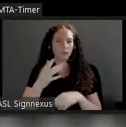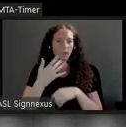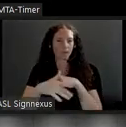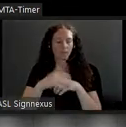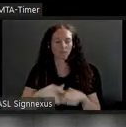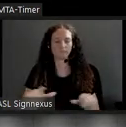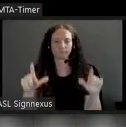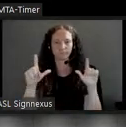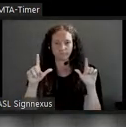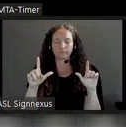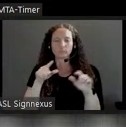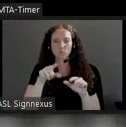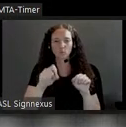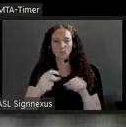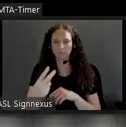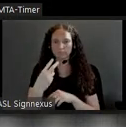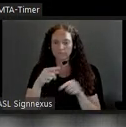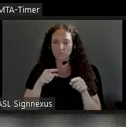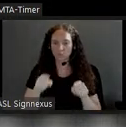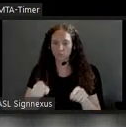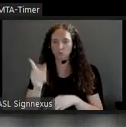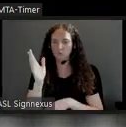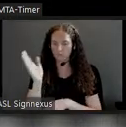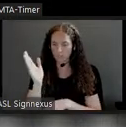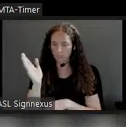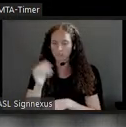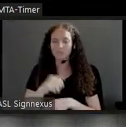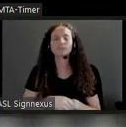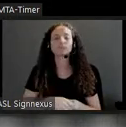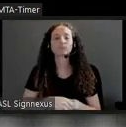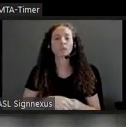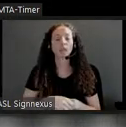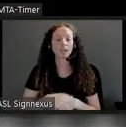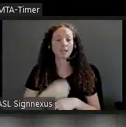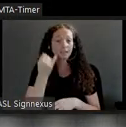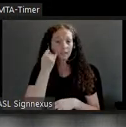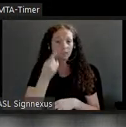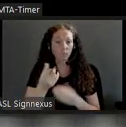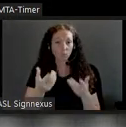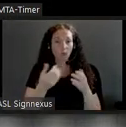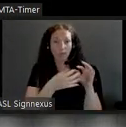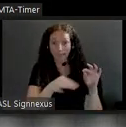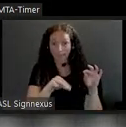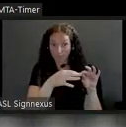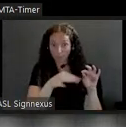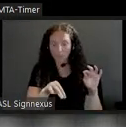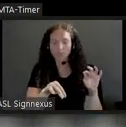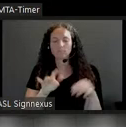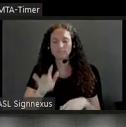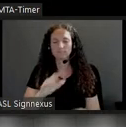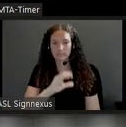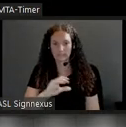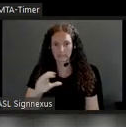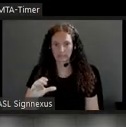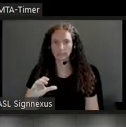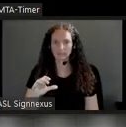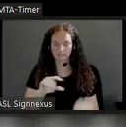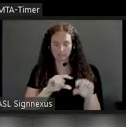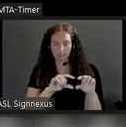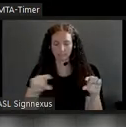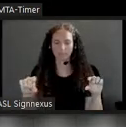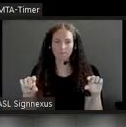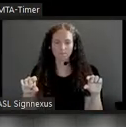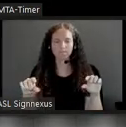presentation. And to turn on captions, just look for the CC button on the bottom of your screen in the Zoom settings menu. If you have